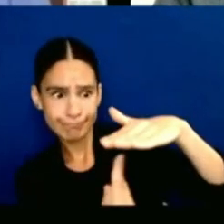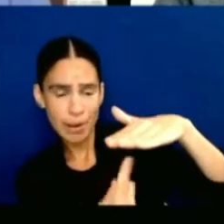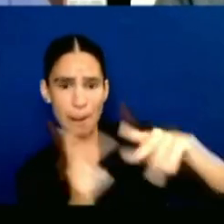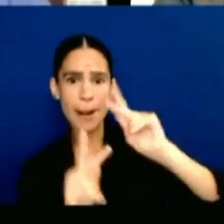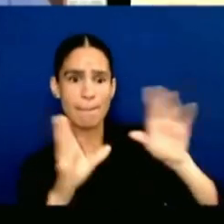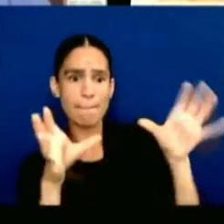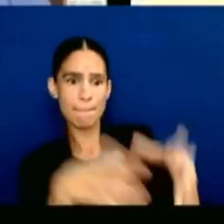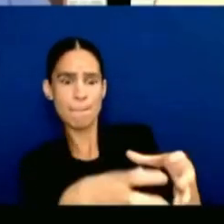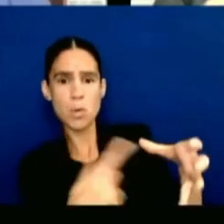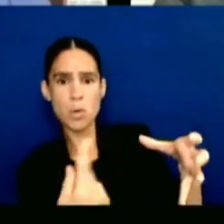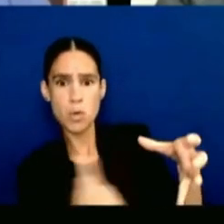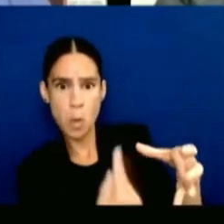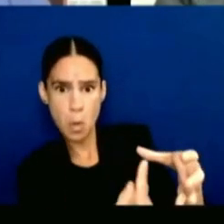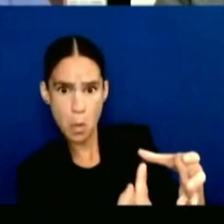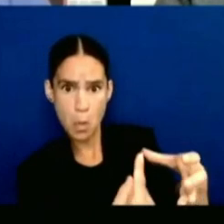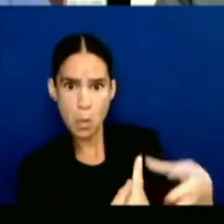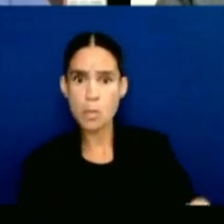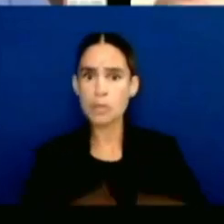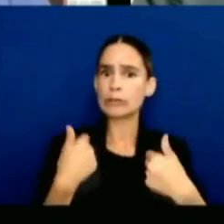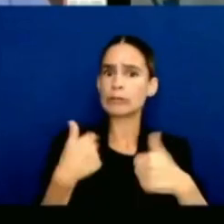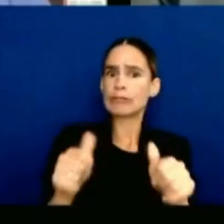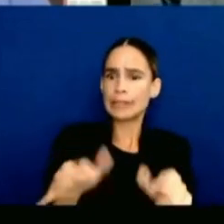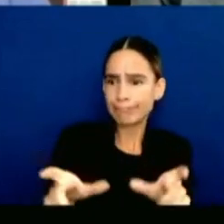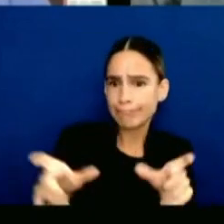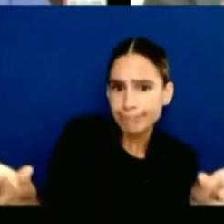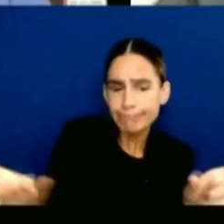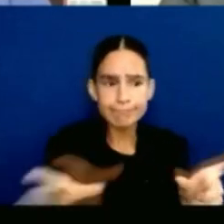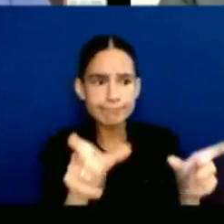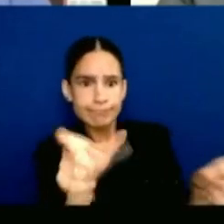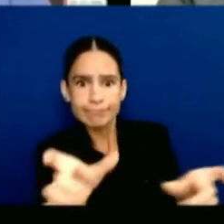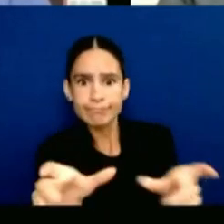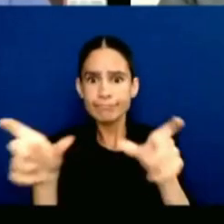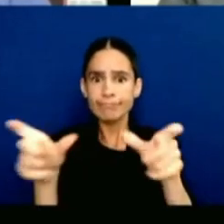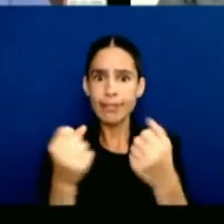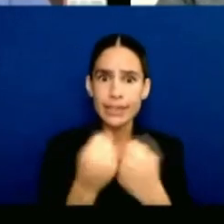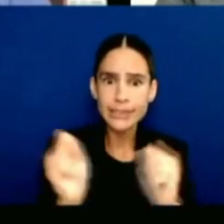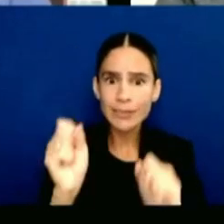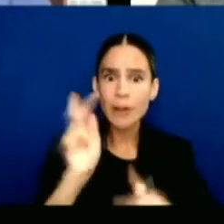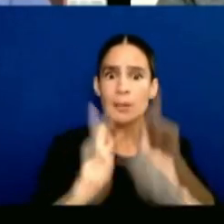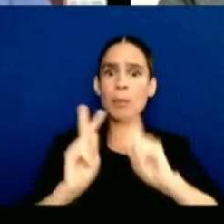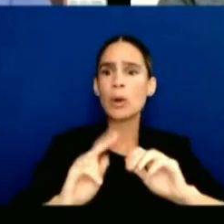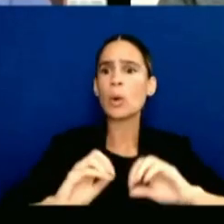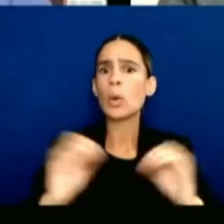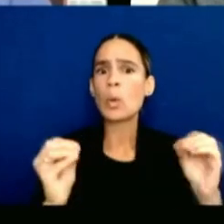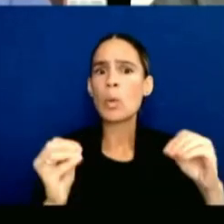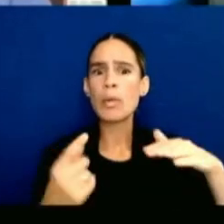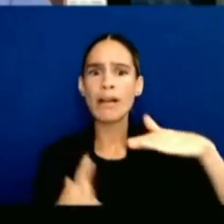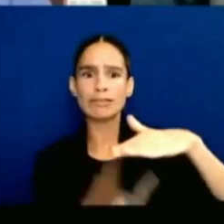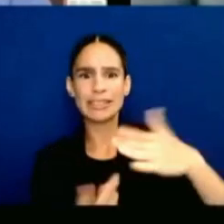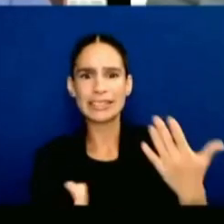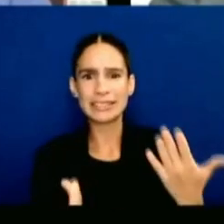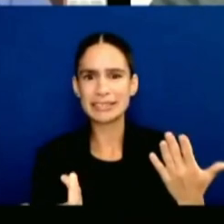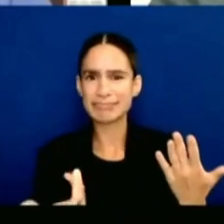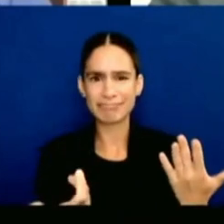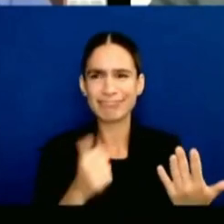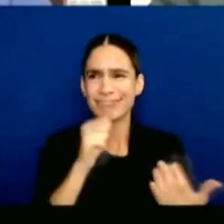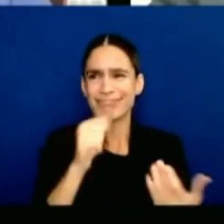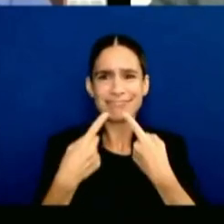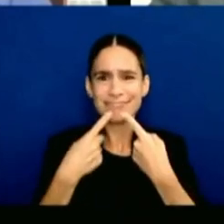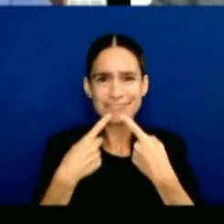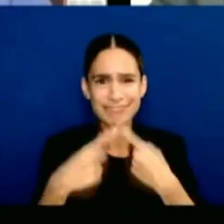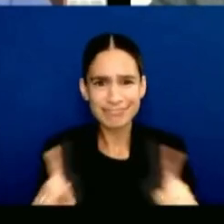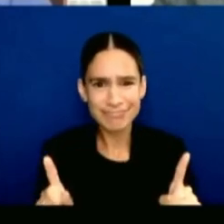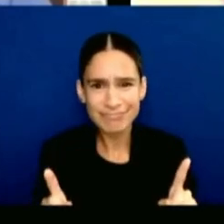So when we get to the area that we want to be, like for example, in New York City right now, New York successfully got their cases